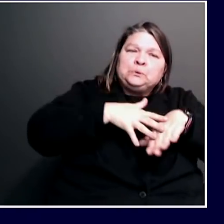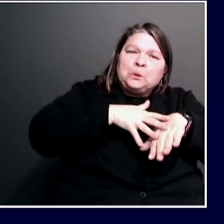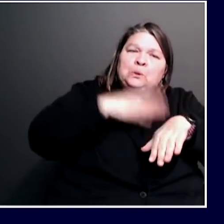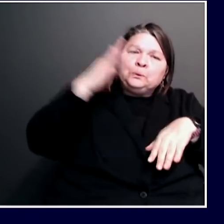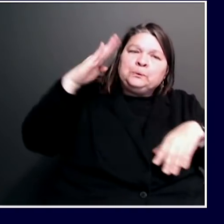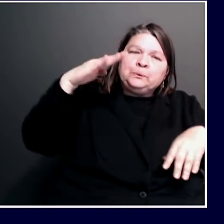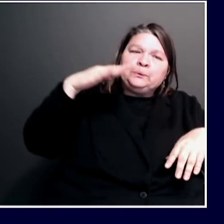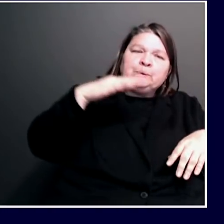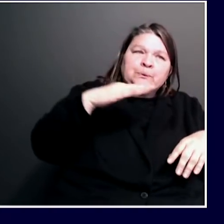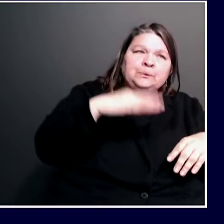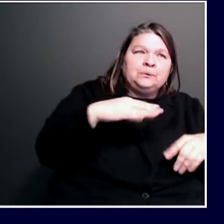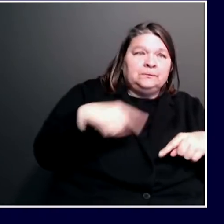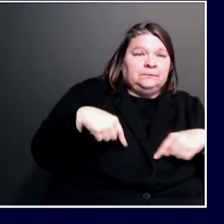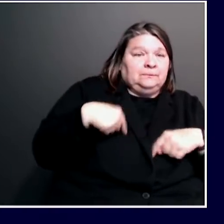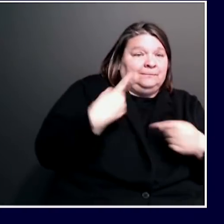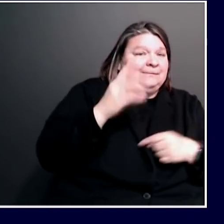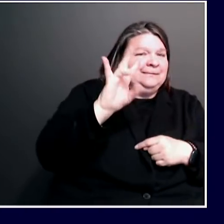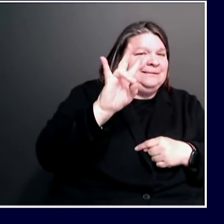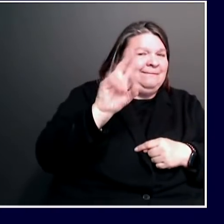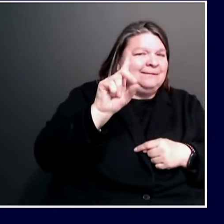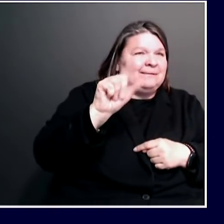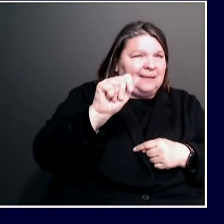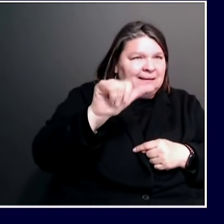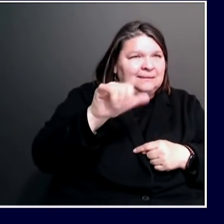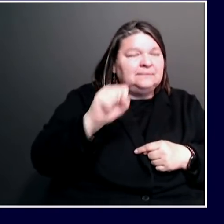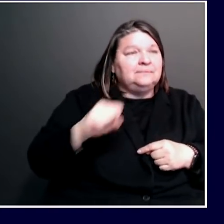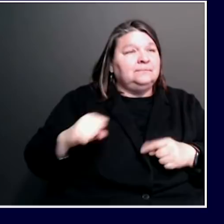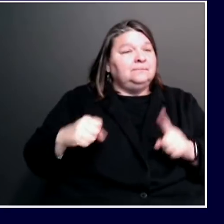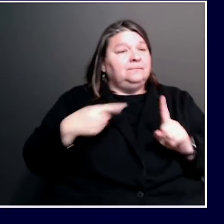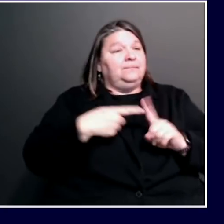7 days, Maine CDC has received